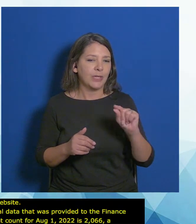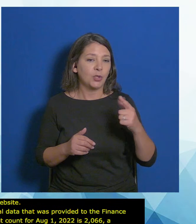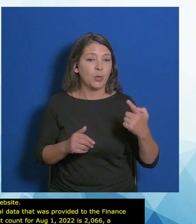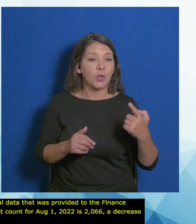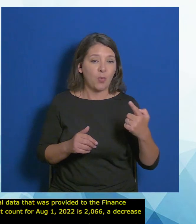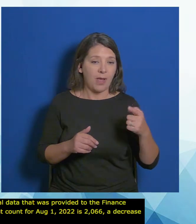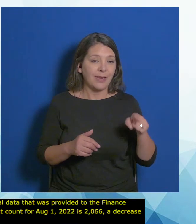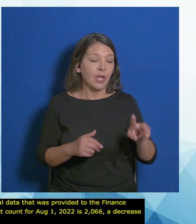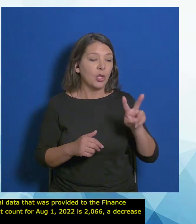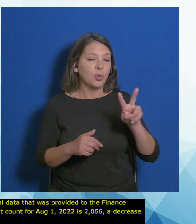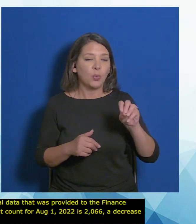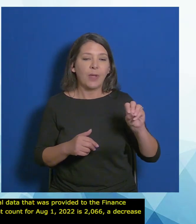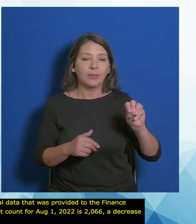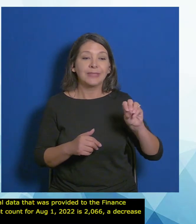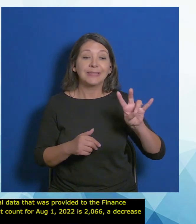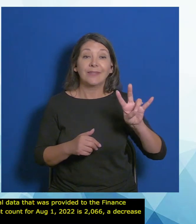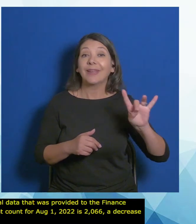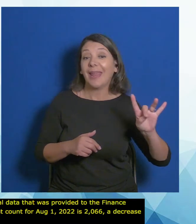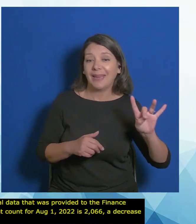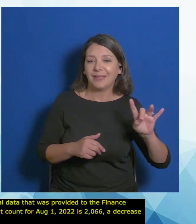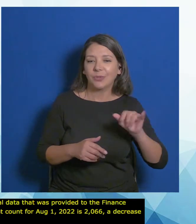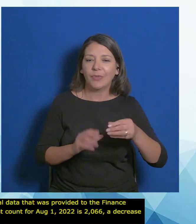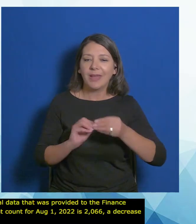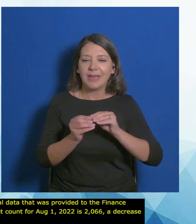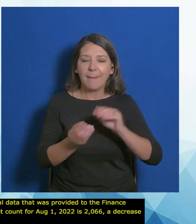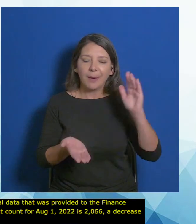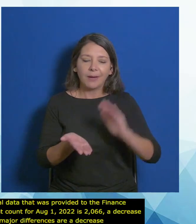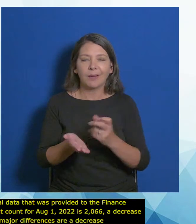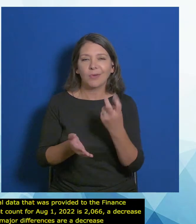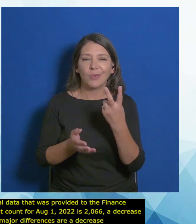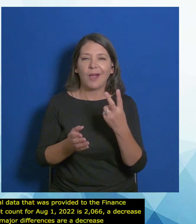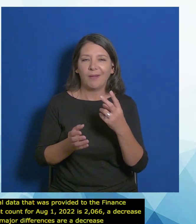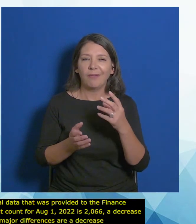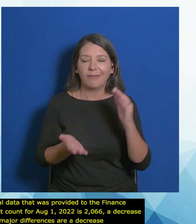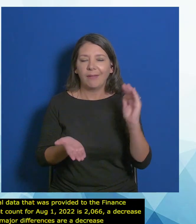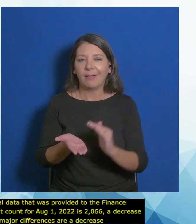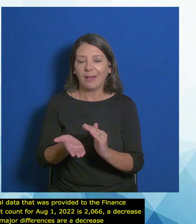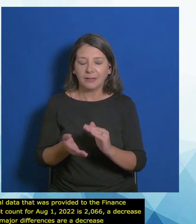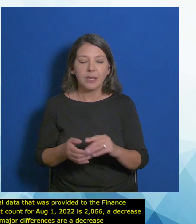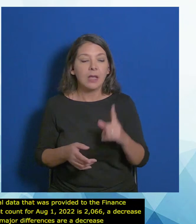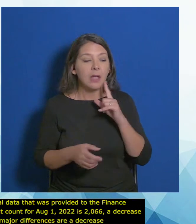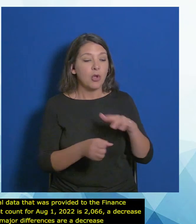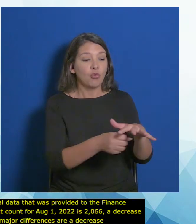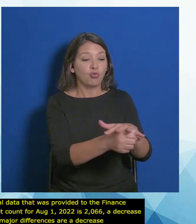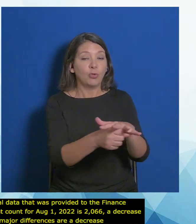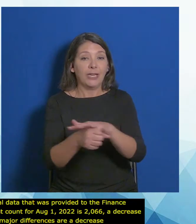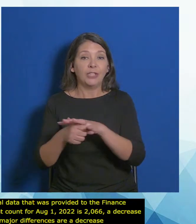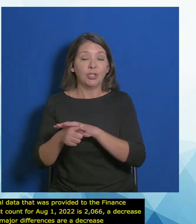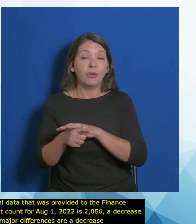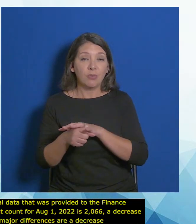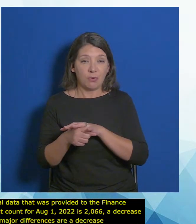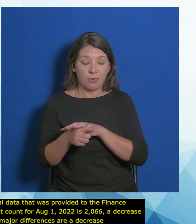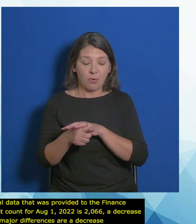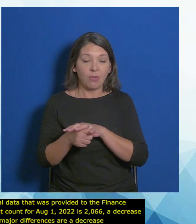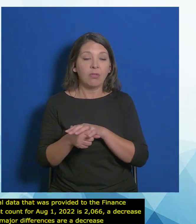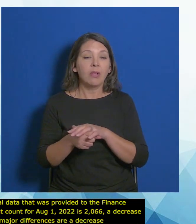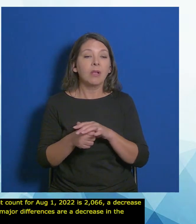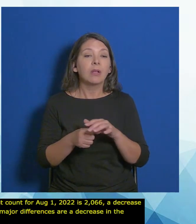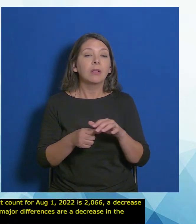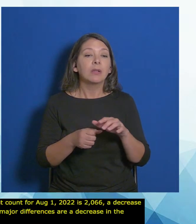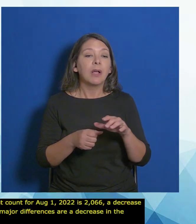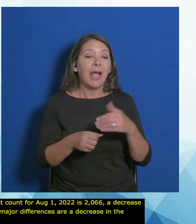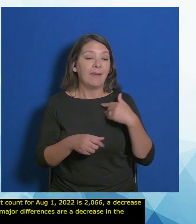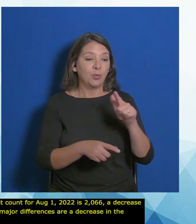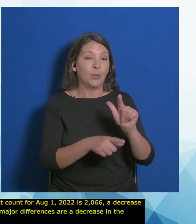2021 count of 2,078. The major differences are a decrease in the regional cooperative students of